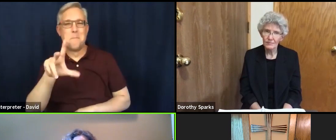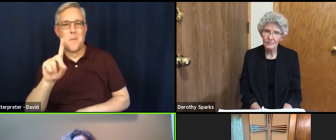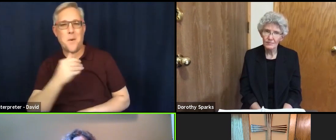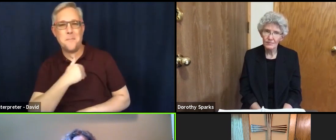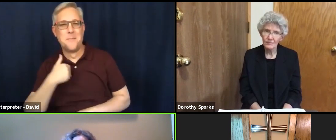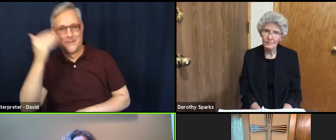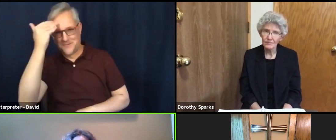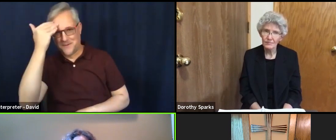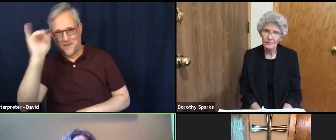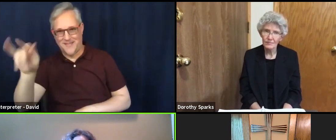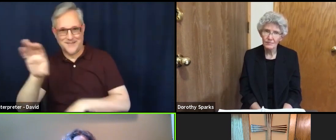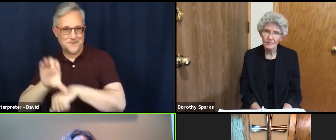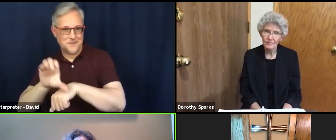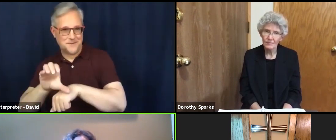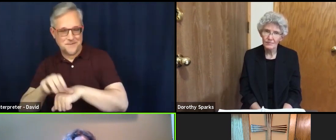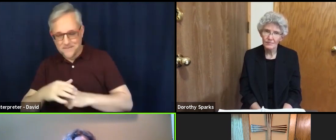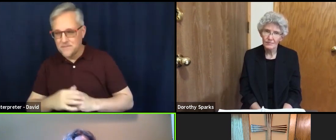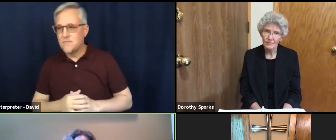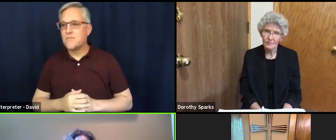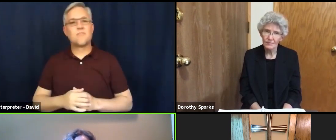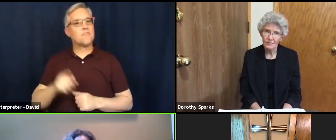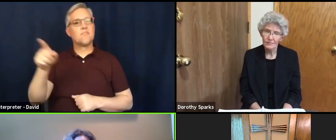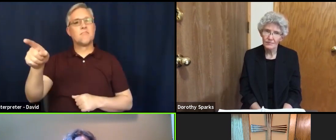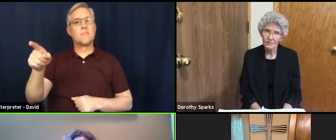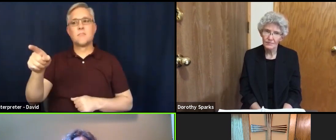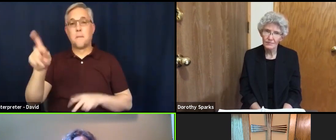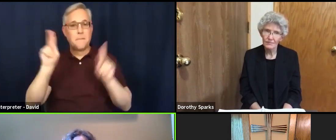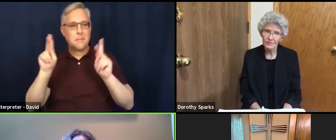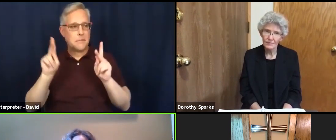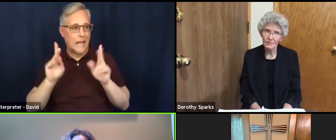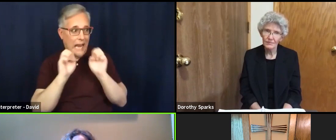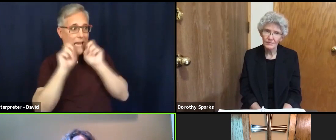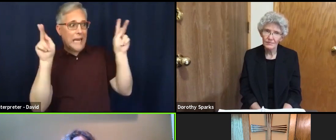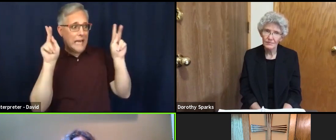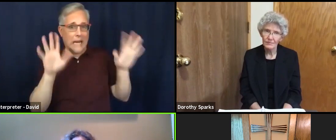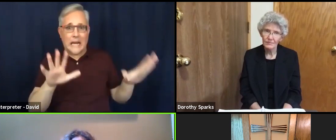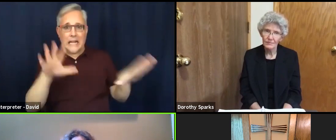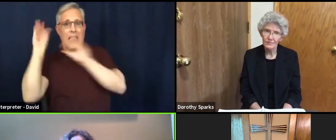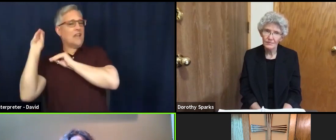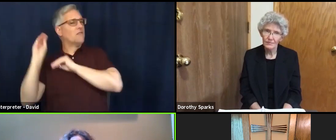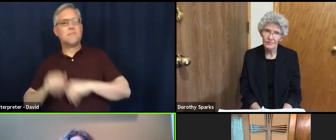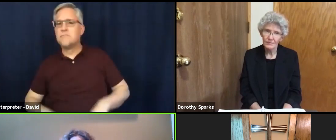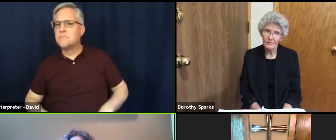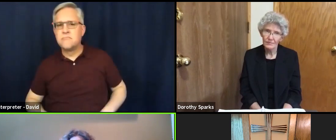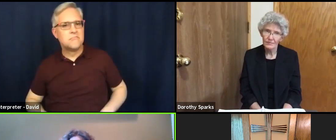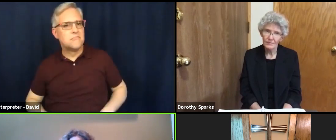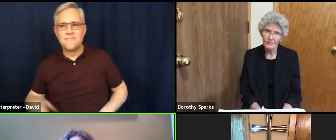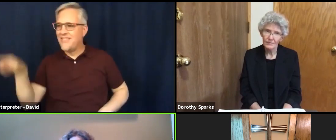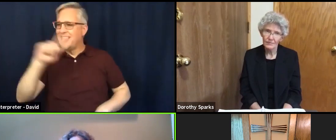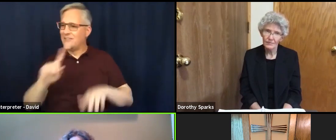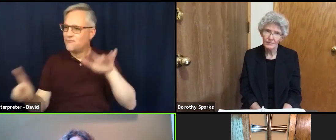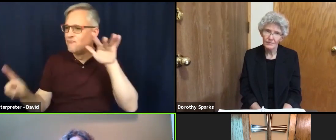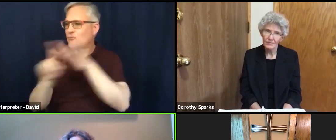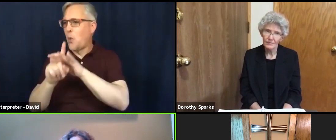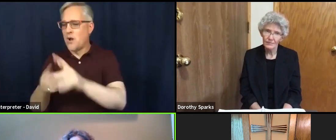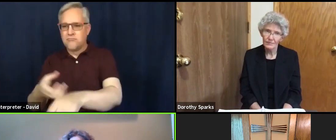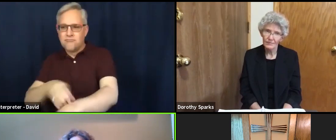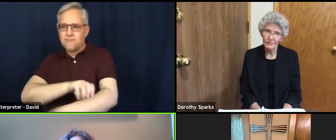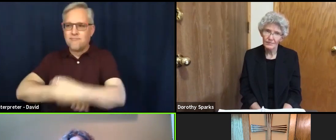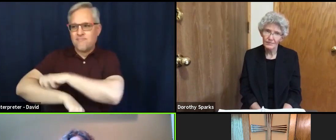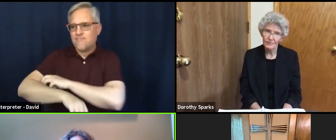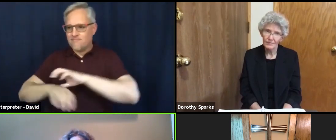is staying in the neighborhood. They're showing up and taking care of their neighbors.